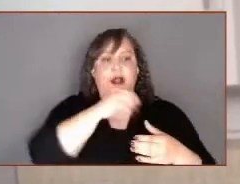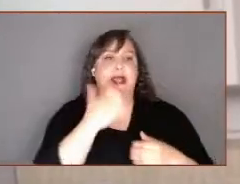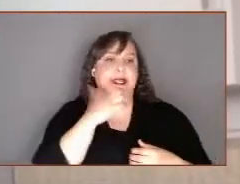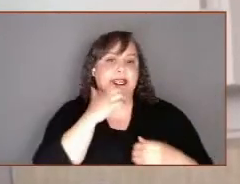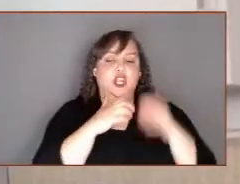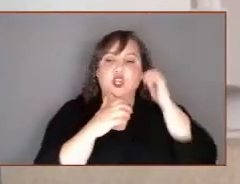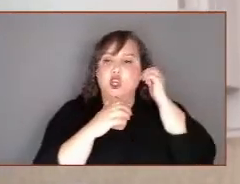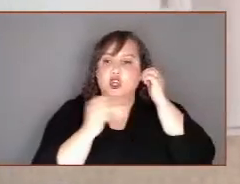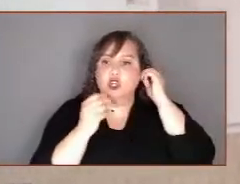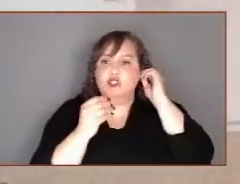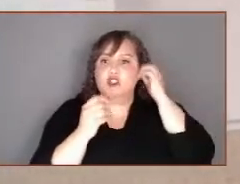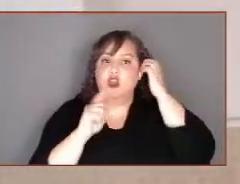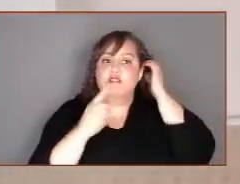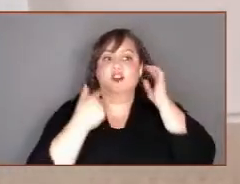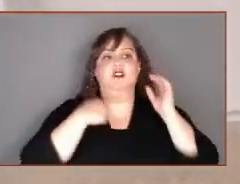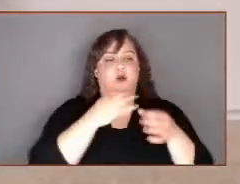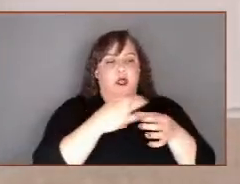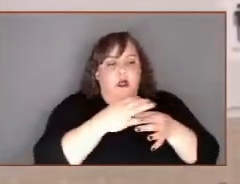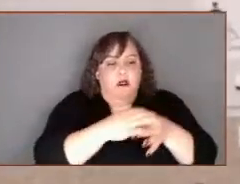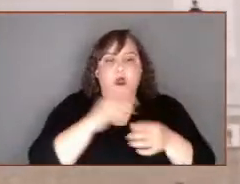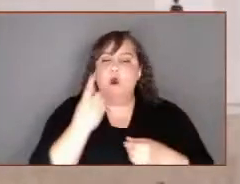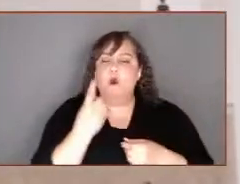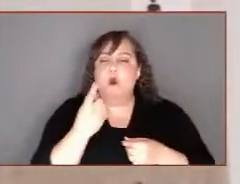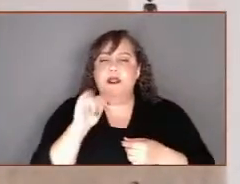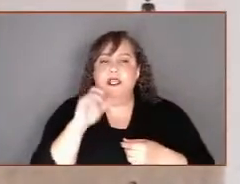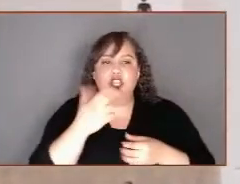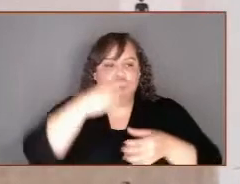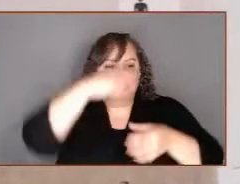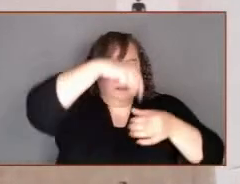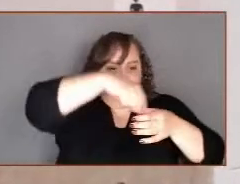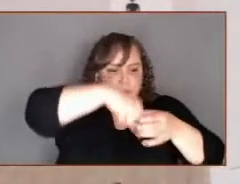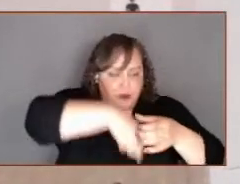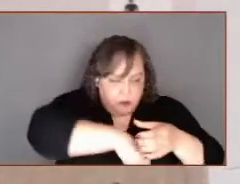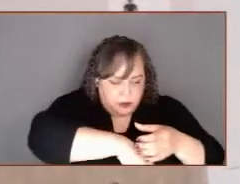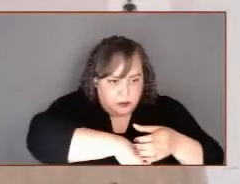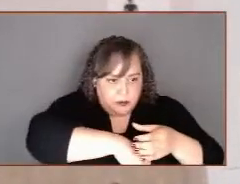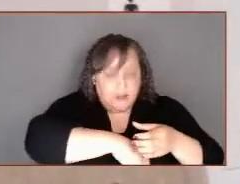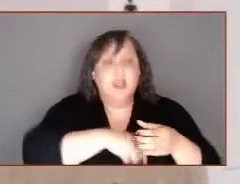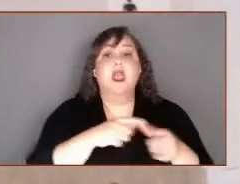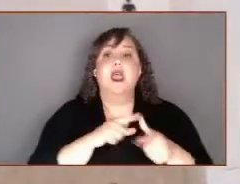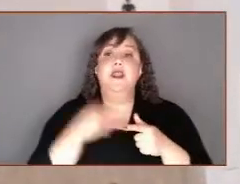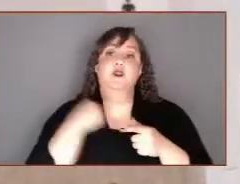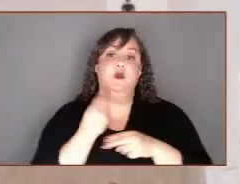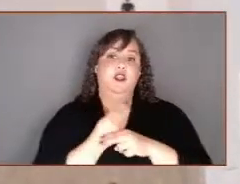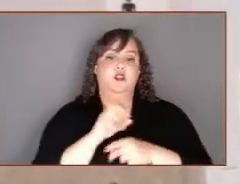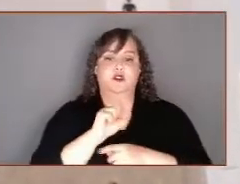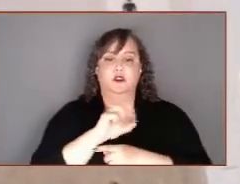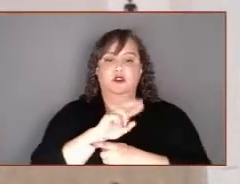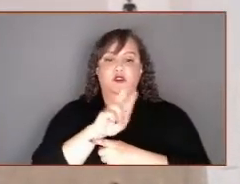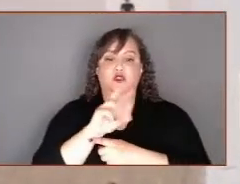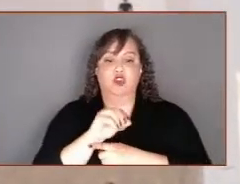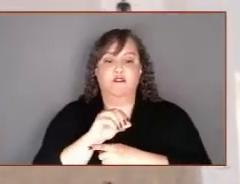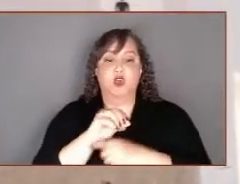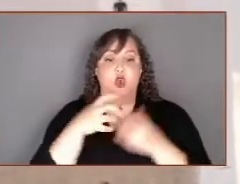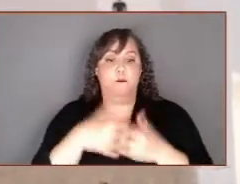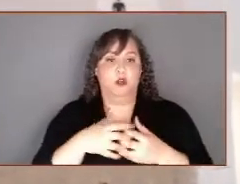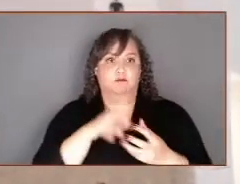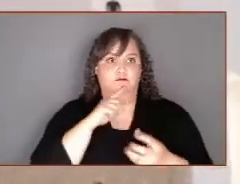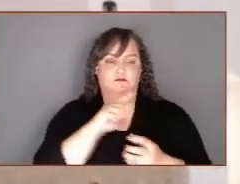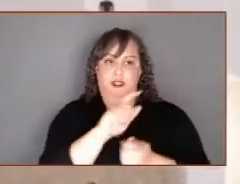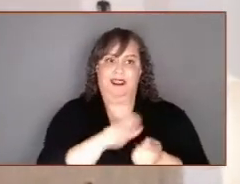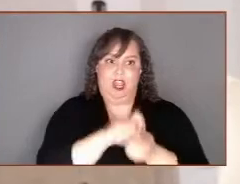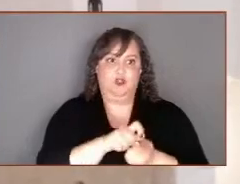hole that's about 1 inch in diameter, and then we use a servo motor that's really accurate. And on the y-axis, we move